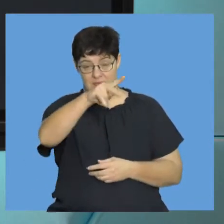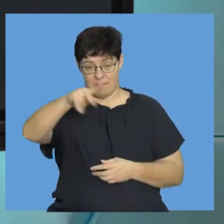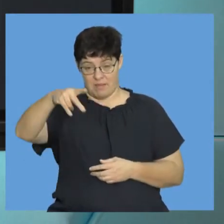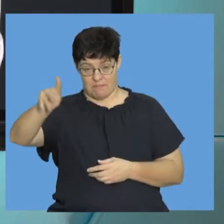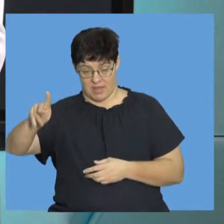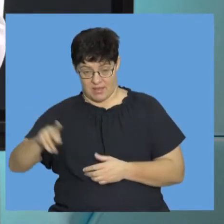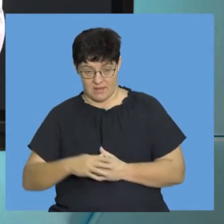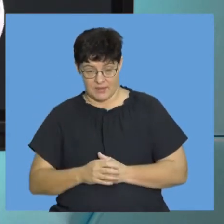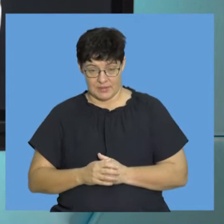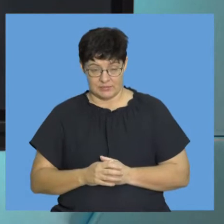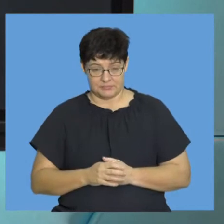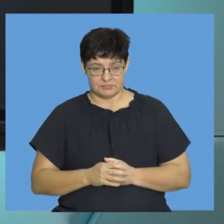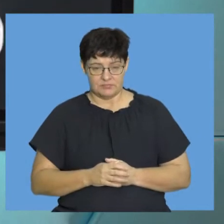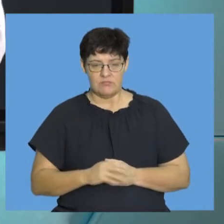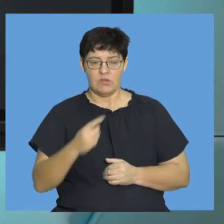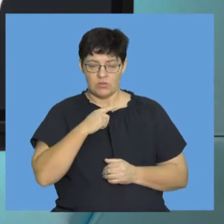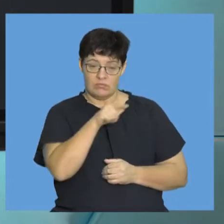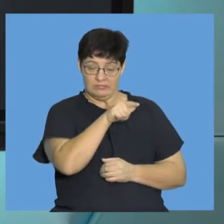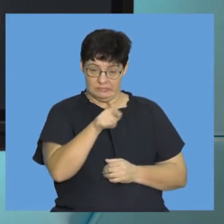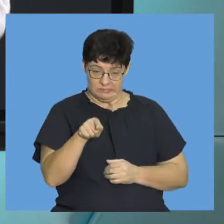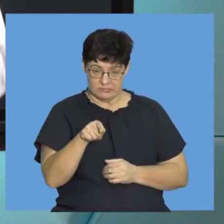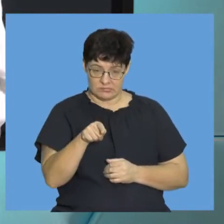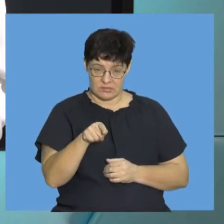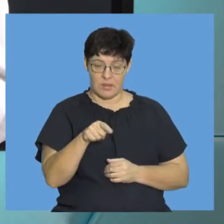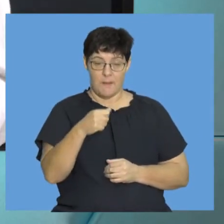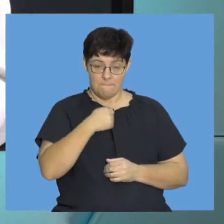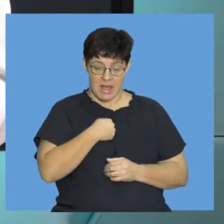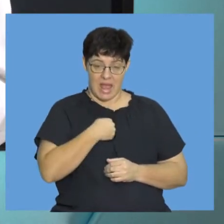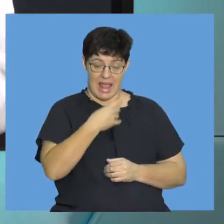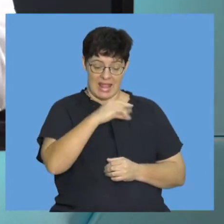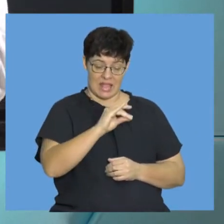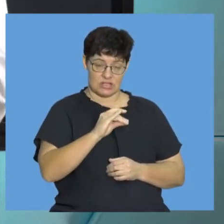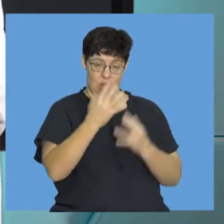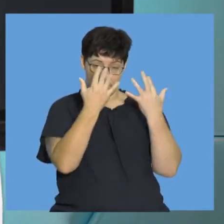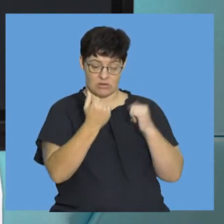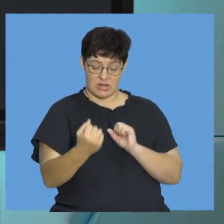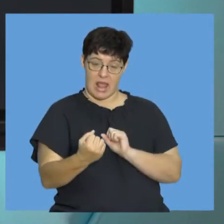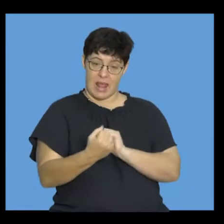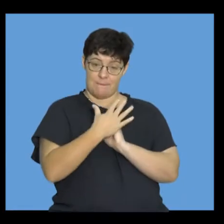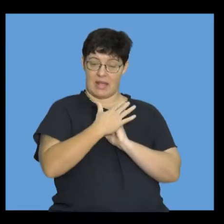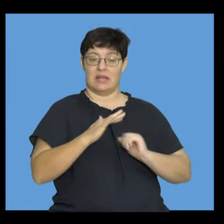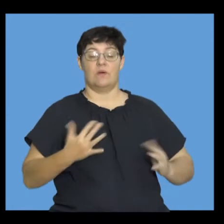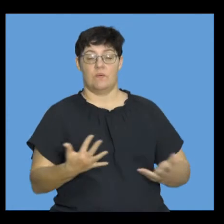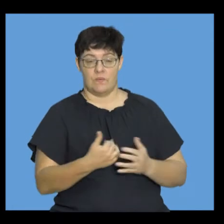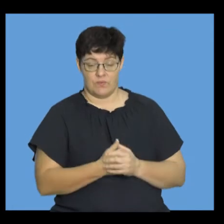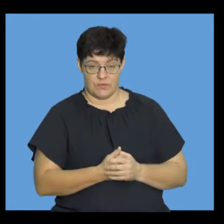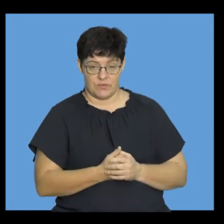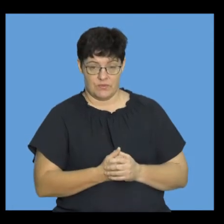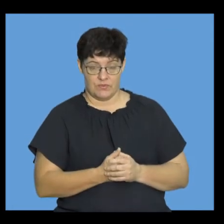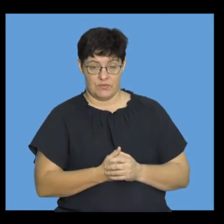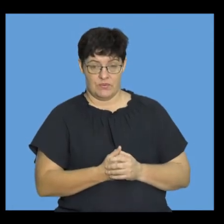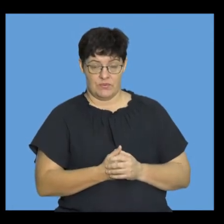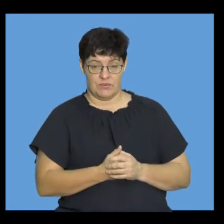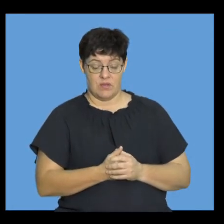how is this going to impact on my cash budget? Once again, notice under my